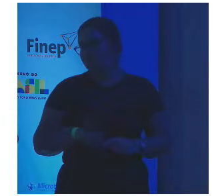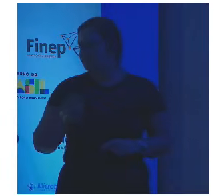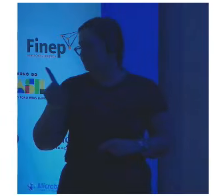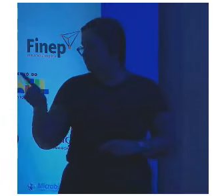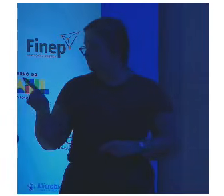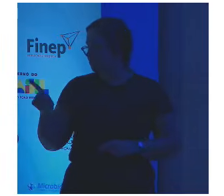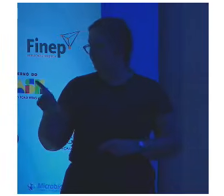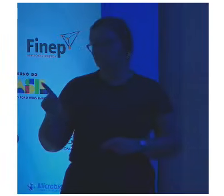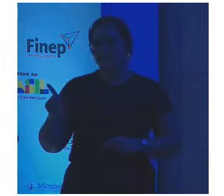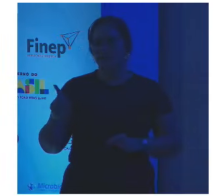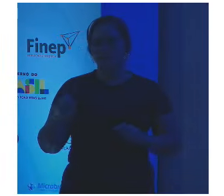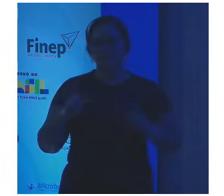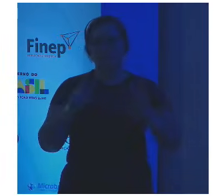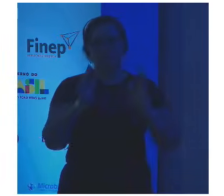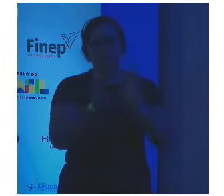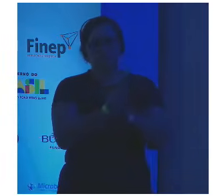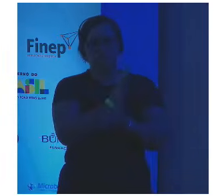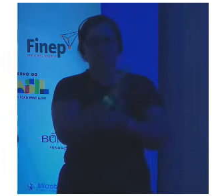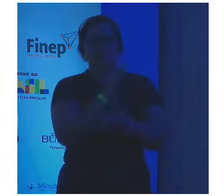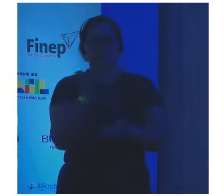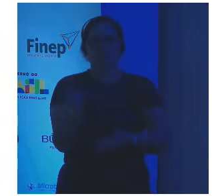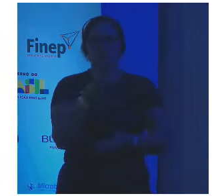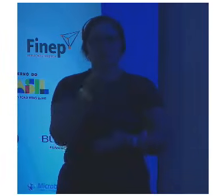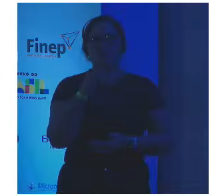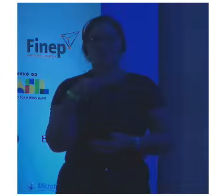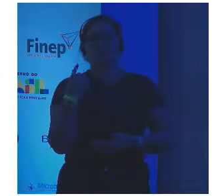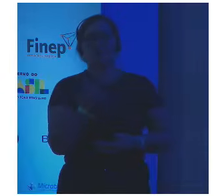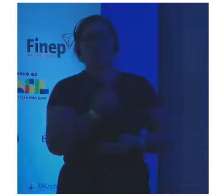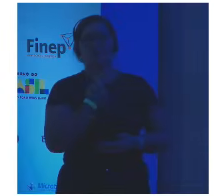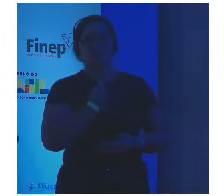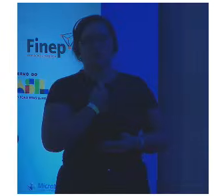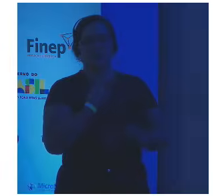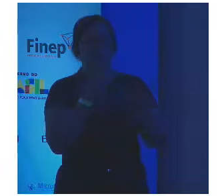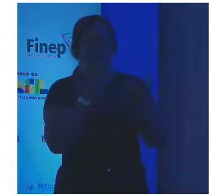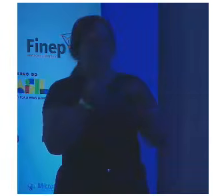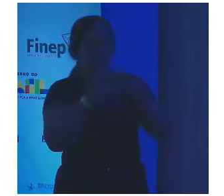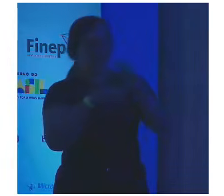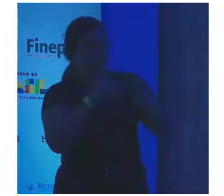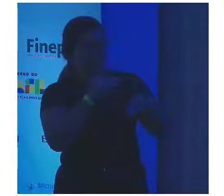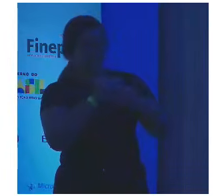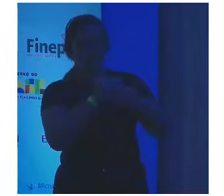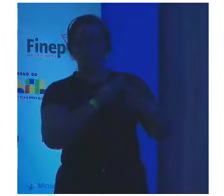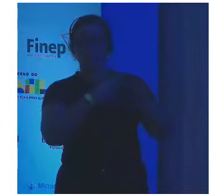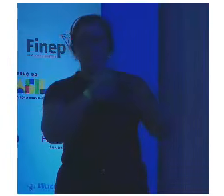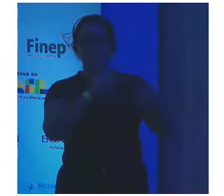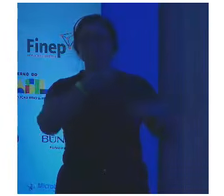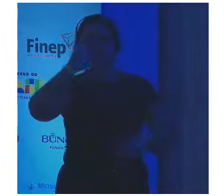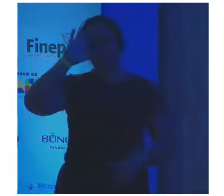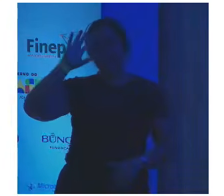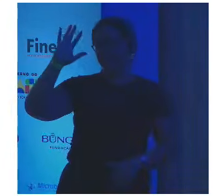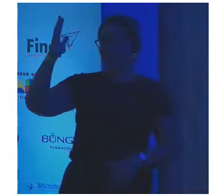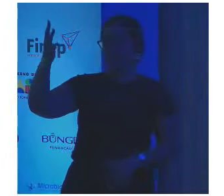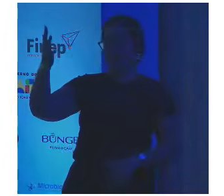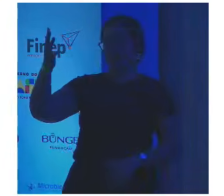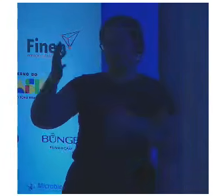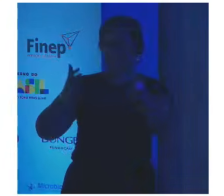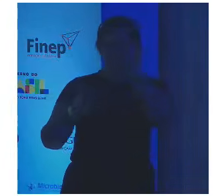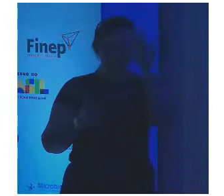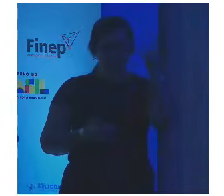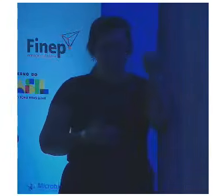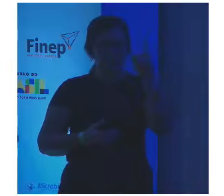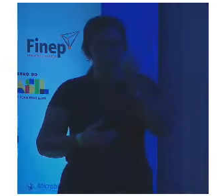something completely new, We were happy to implement all this, and suddenly a guy arrived at Mercator, a young